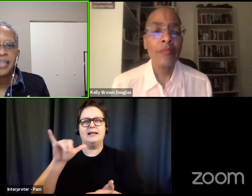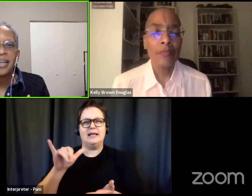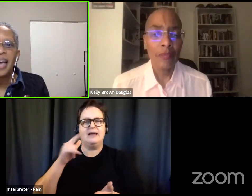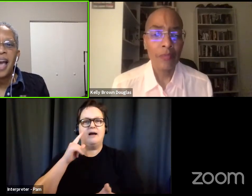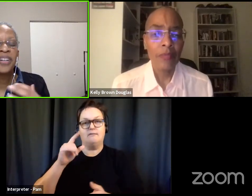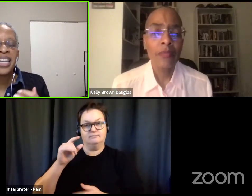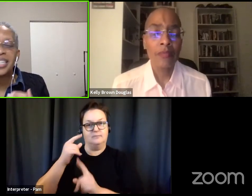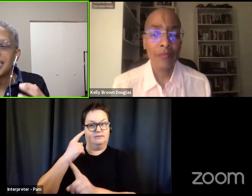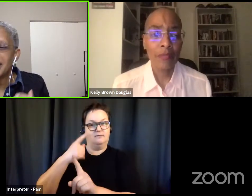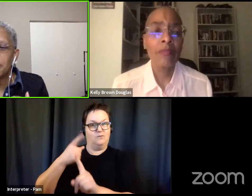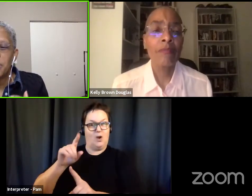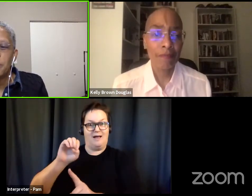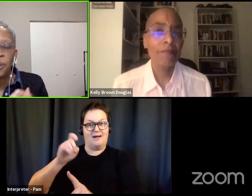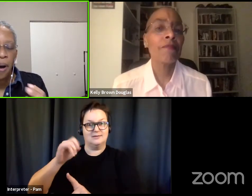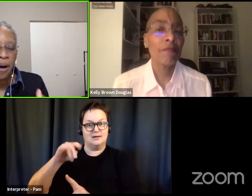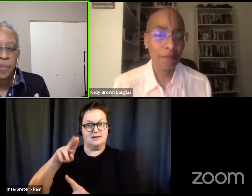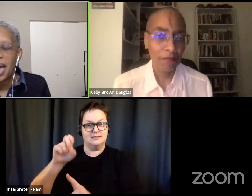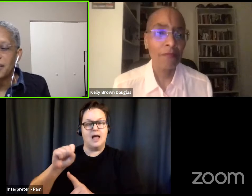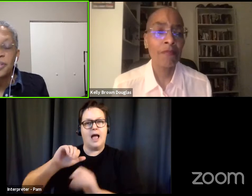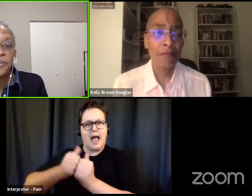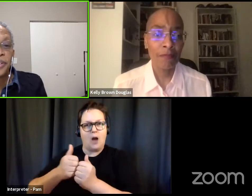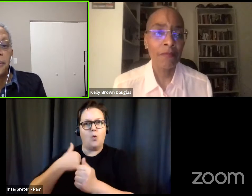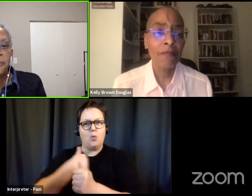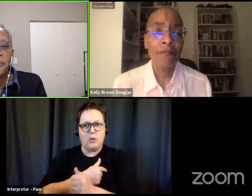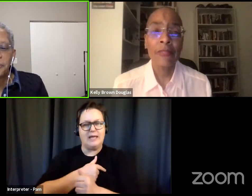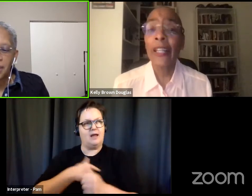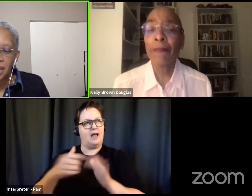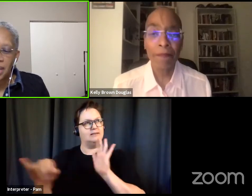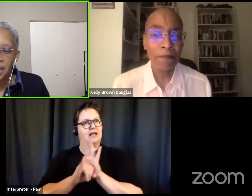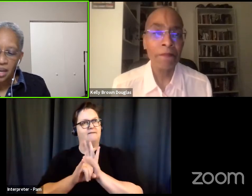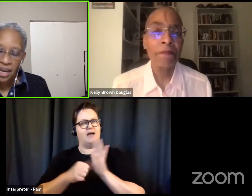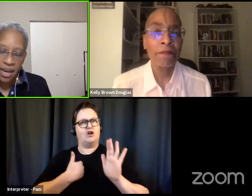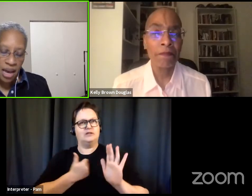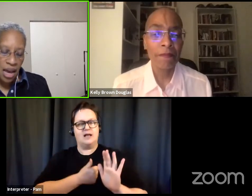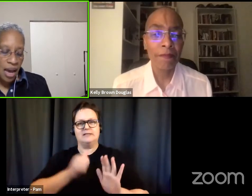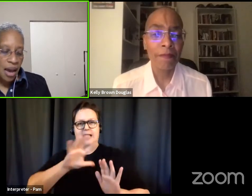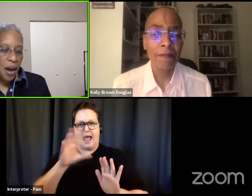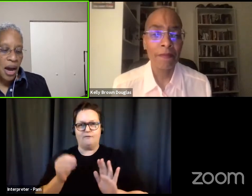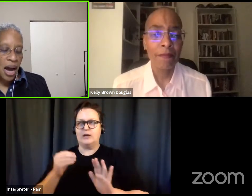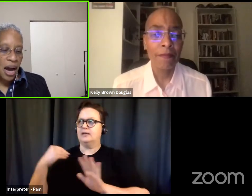as African descended people on the path to freedom. Yep.